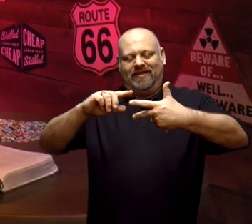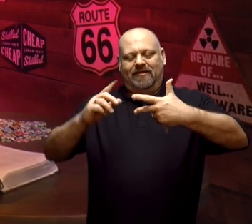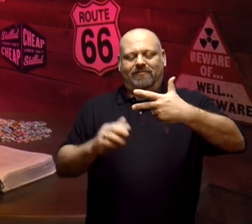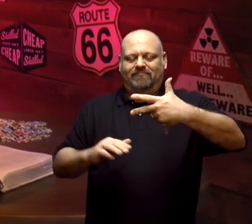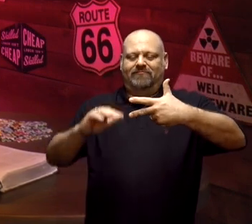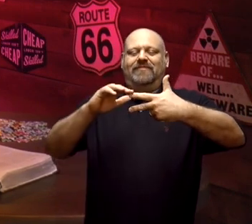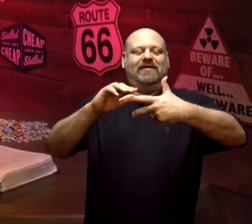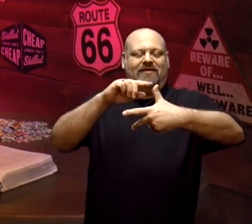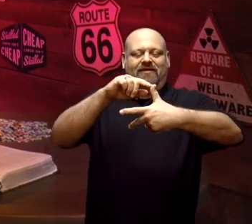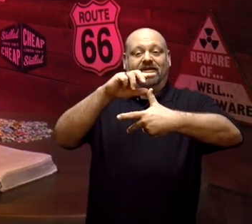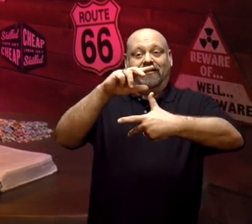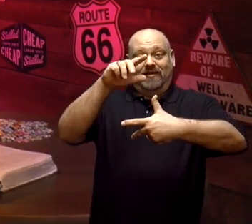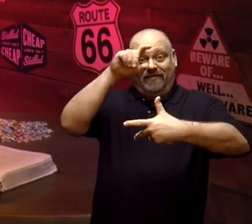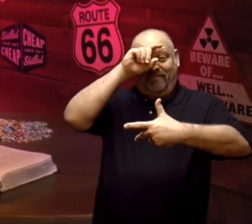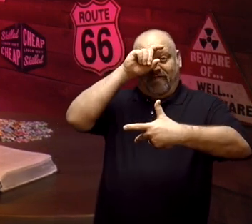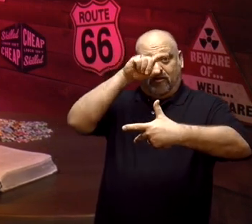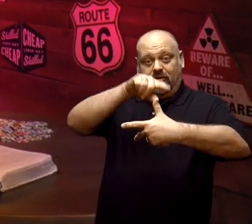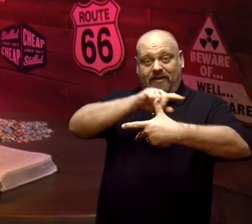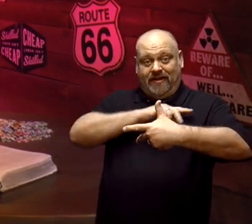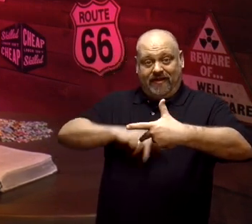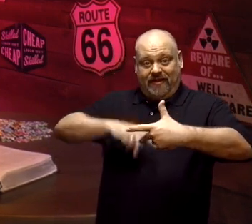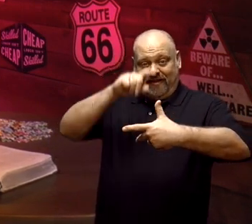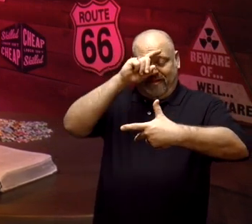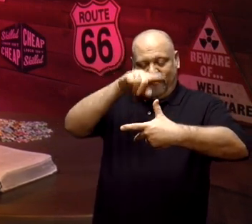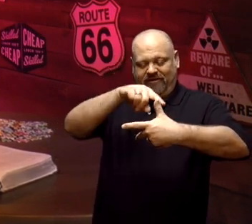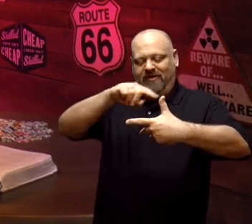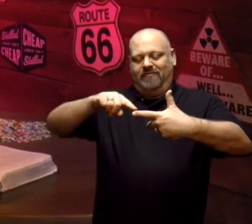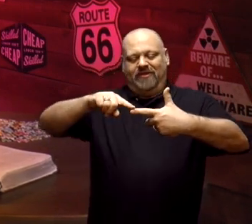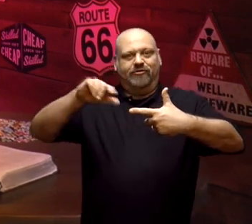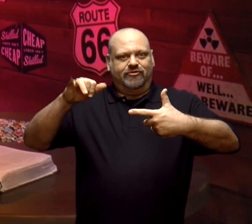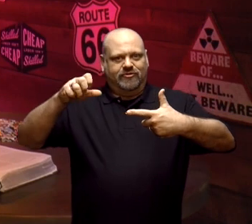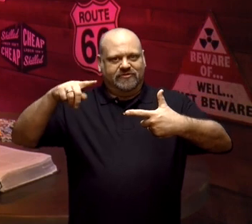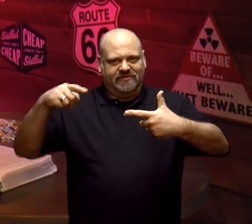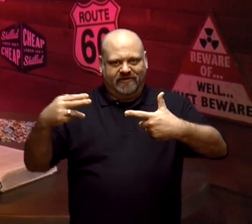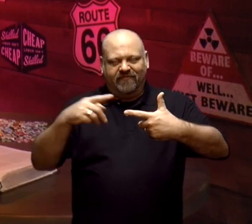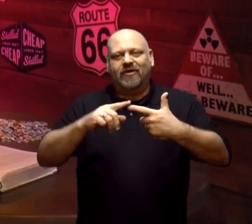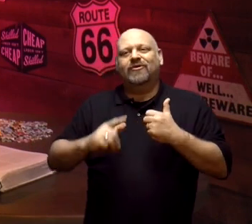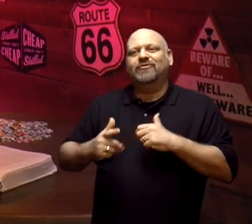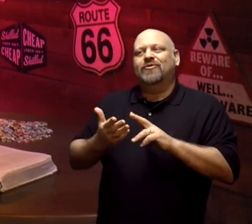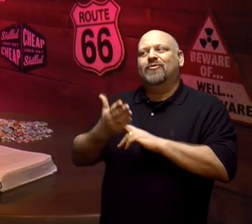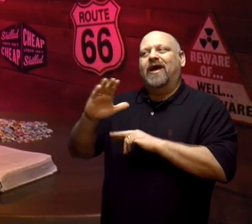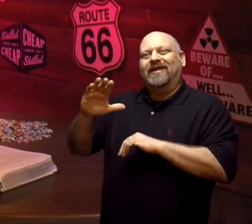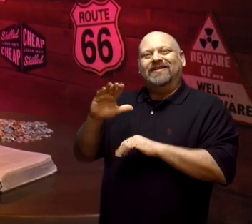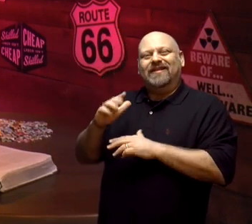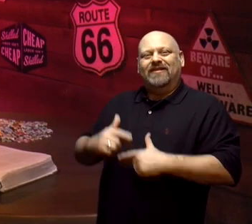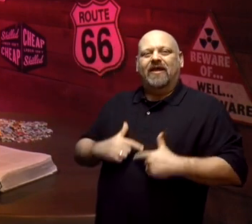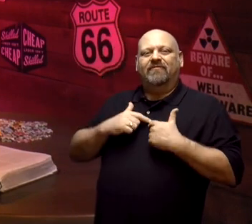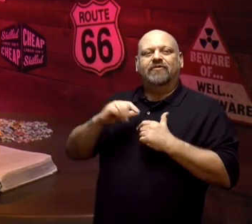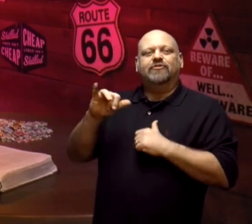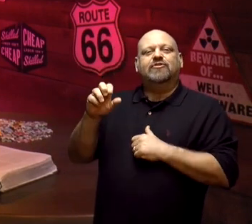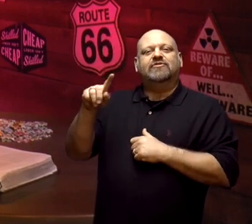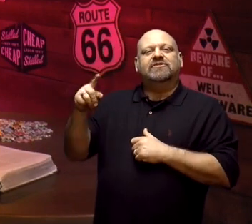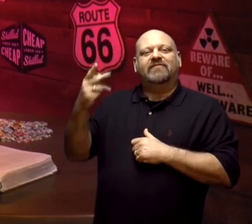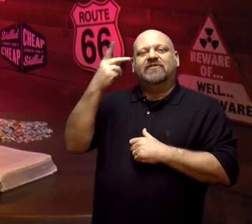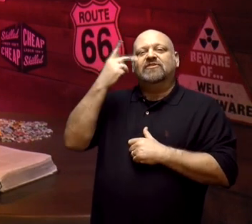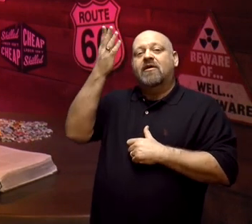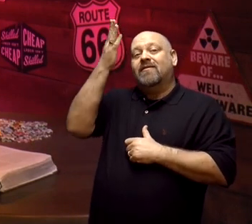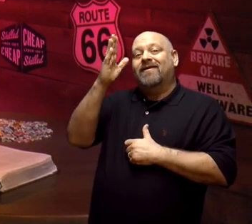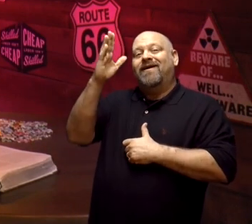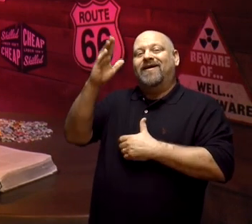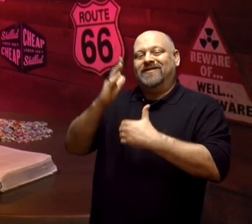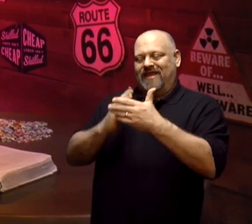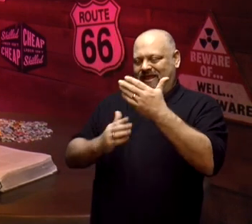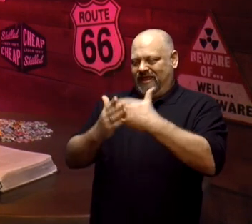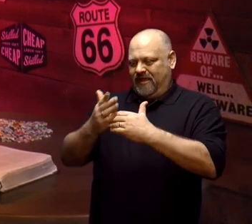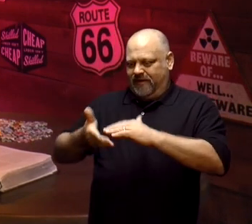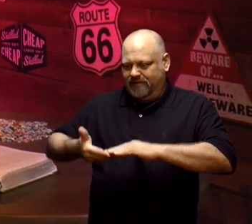the twists and turns of Joseph's life, Joseph saw the hand of God lifting him to a place of